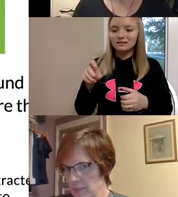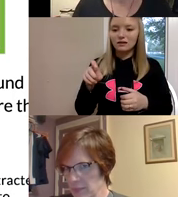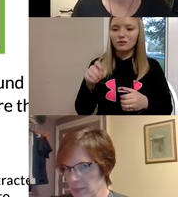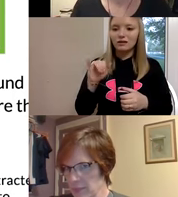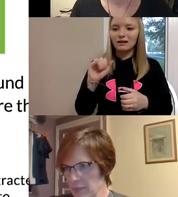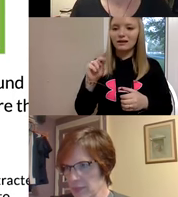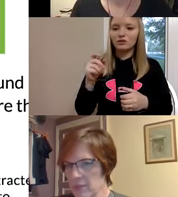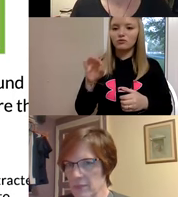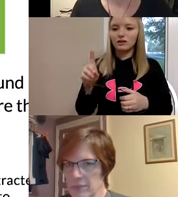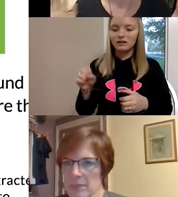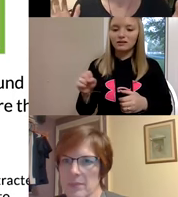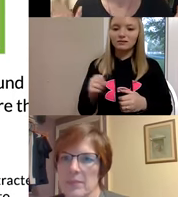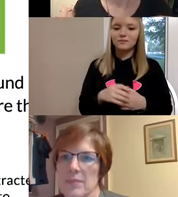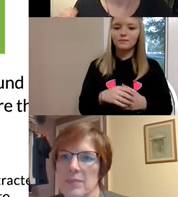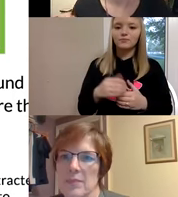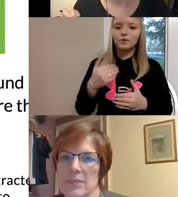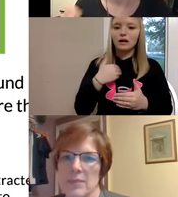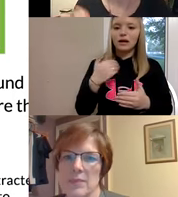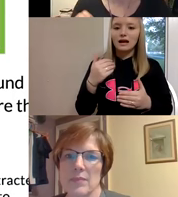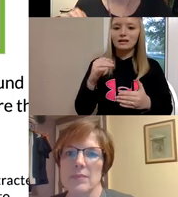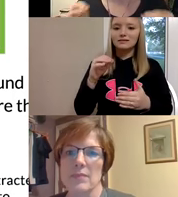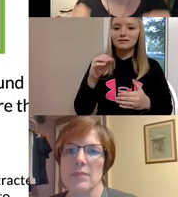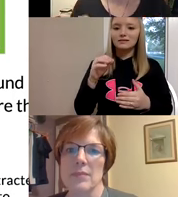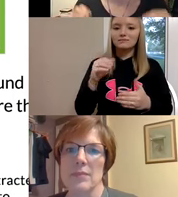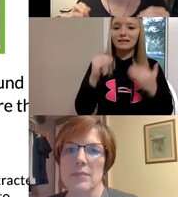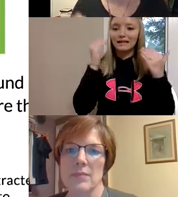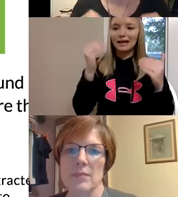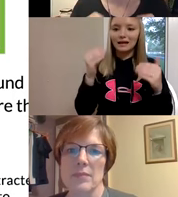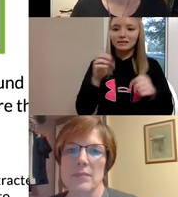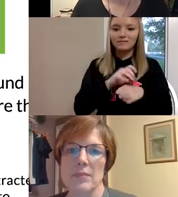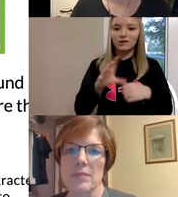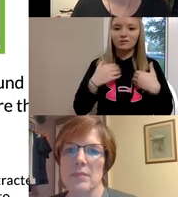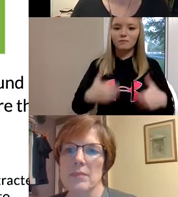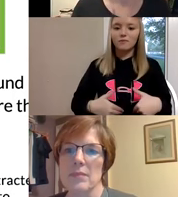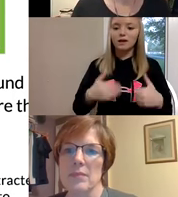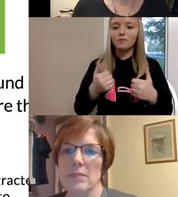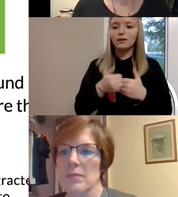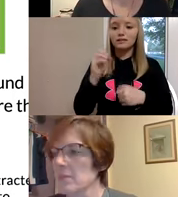body with zero risks. So this is what makes our CBD truly one of a kind.